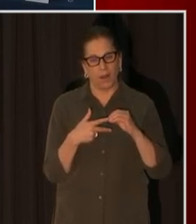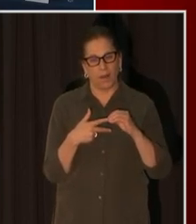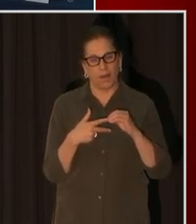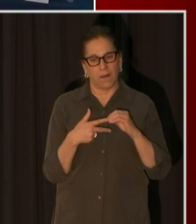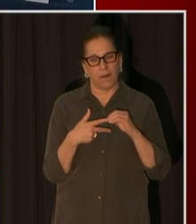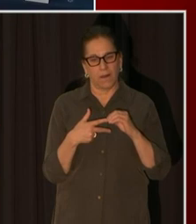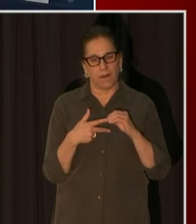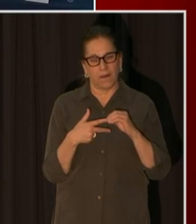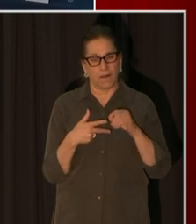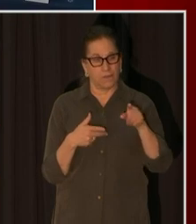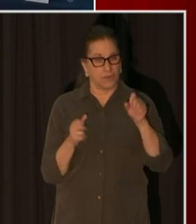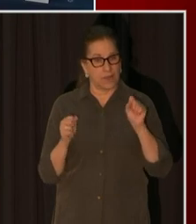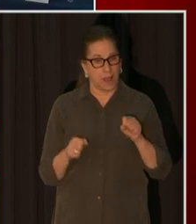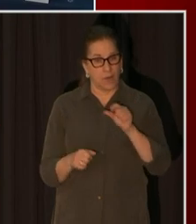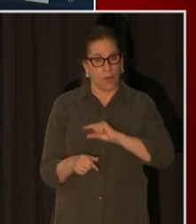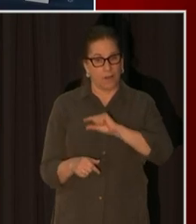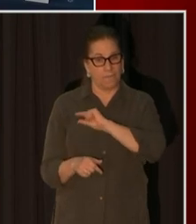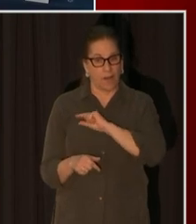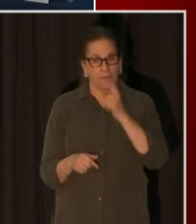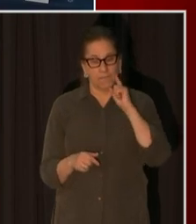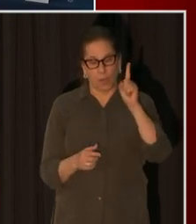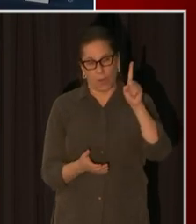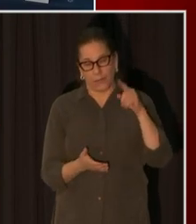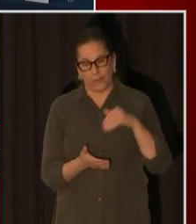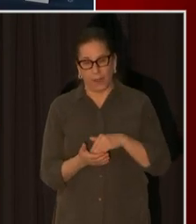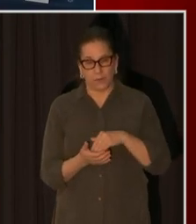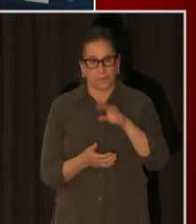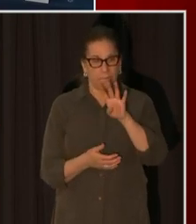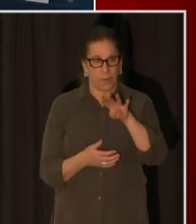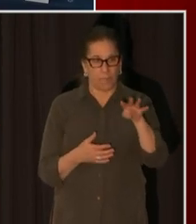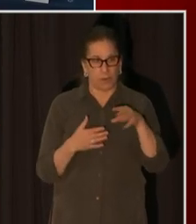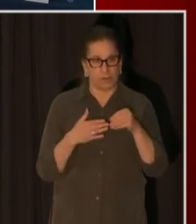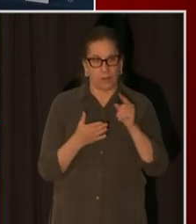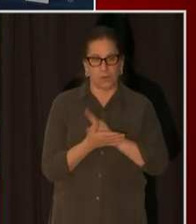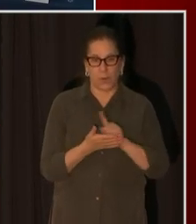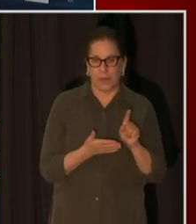we're helping to get through COVID-19